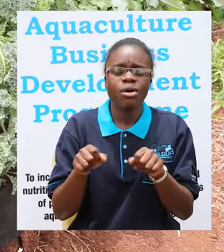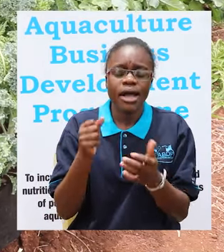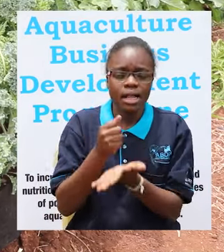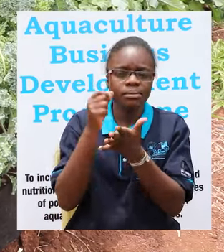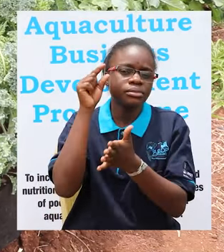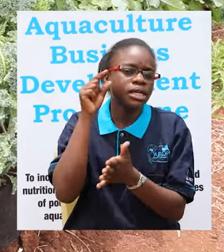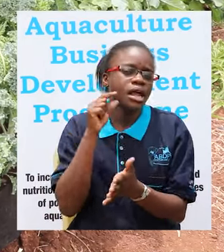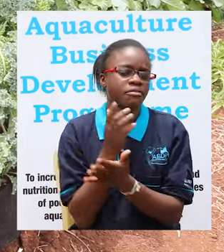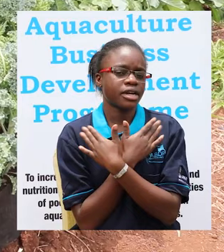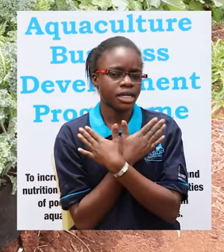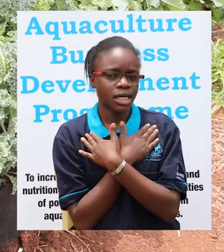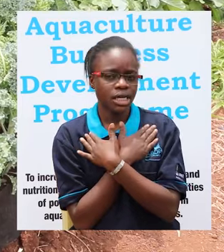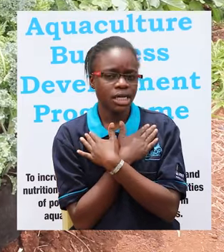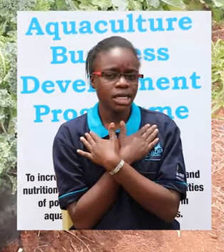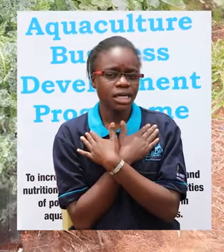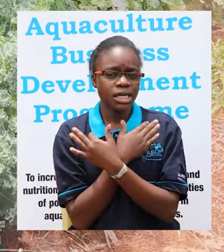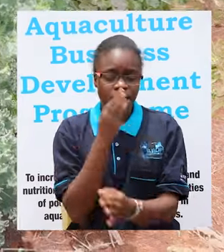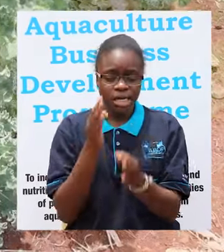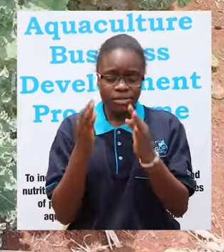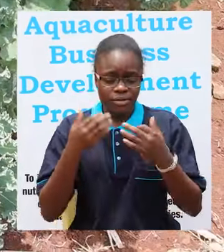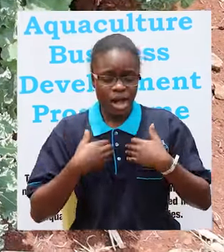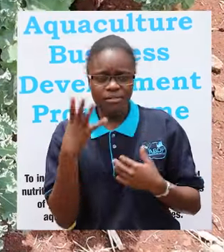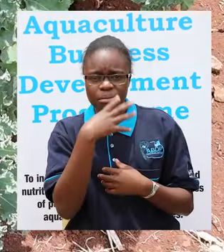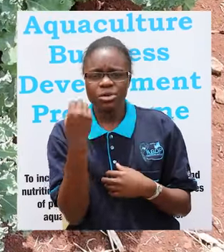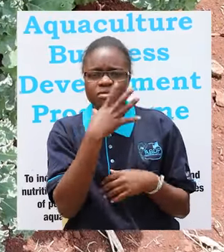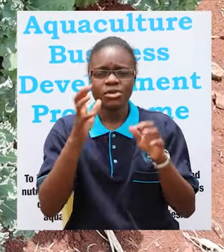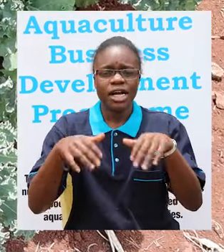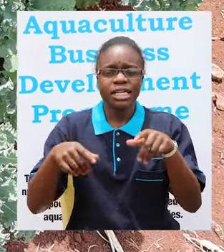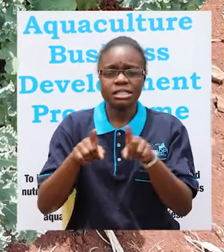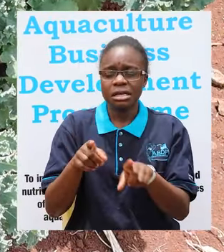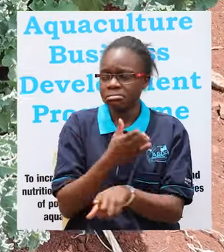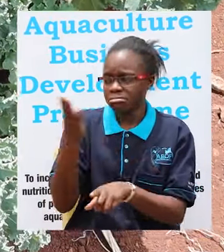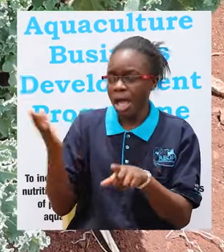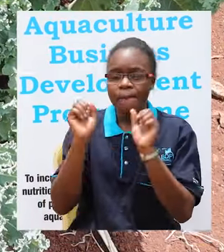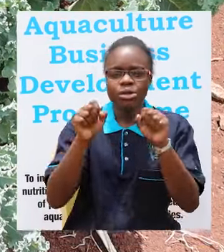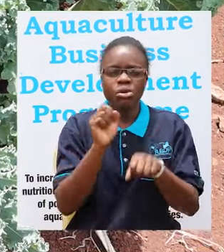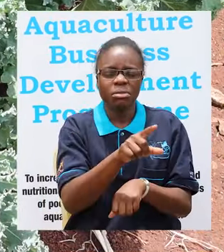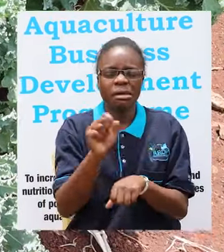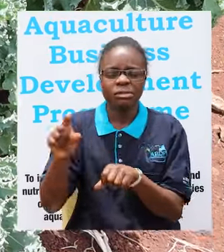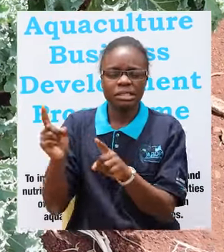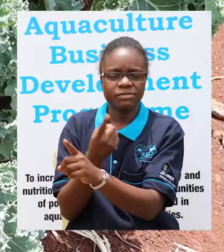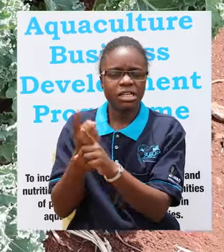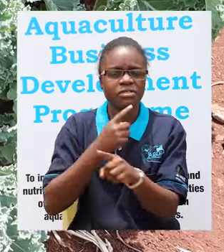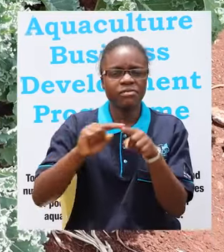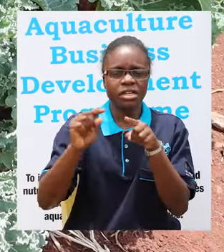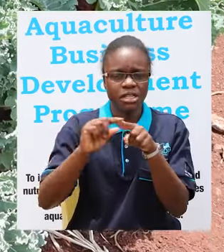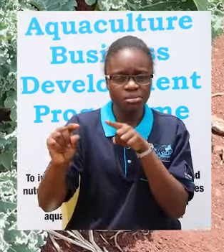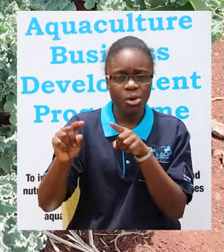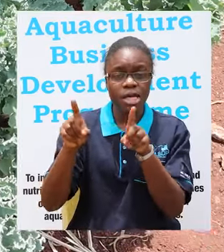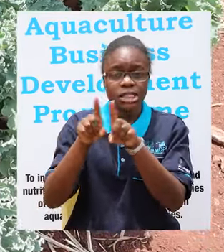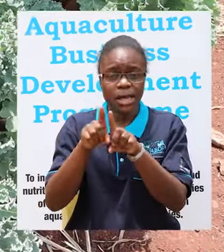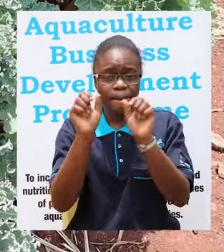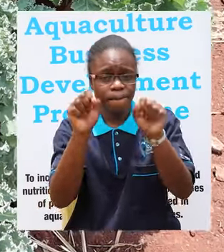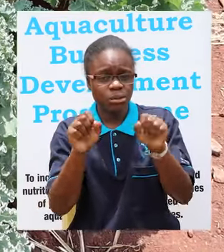and even those who are physically challenged. Besides that, it's a very beautiful garden. You can grow your vegetables. You